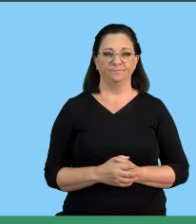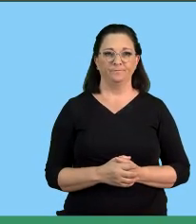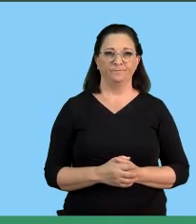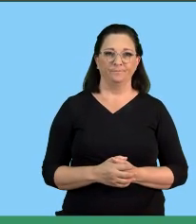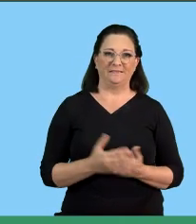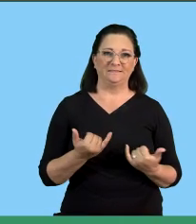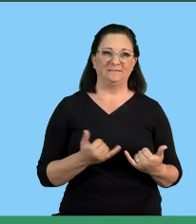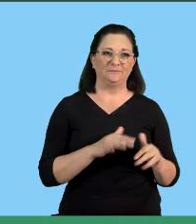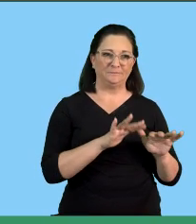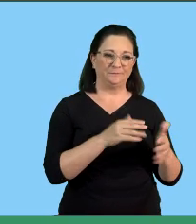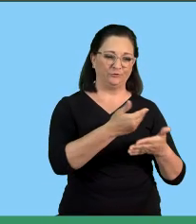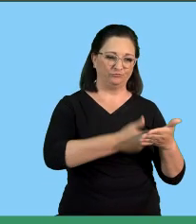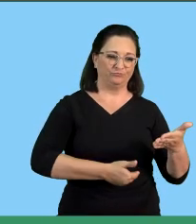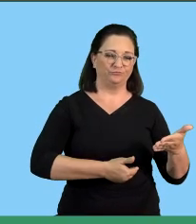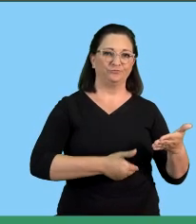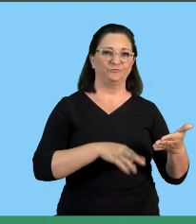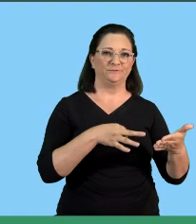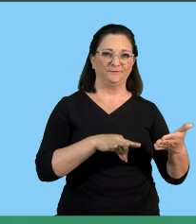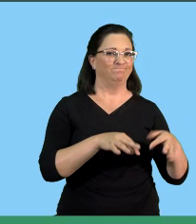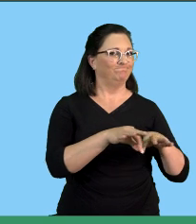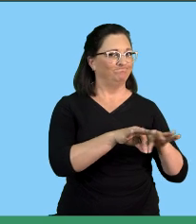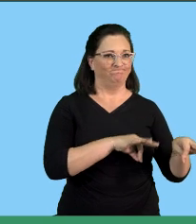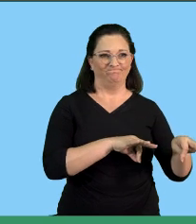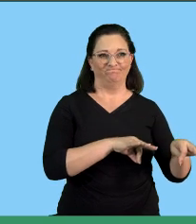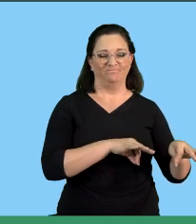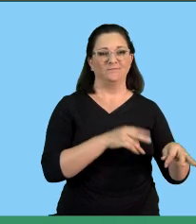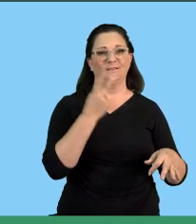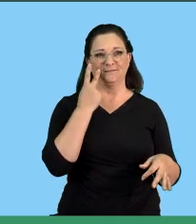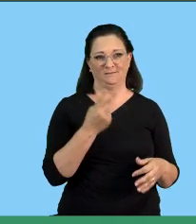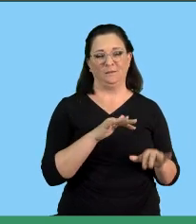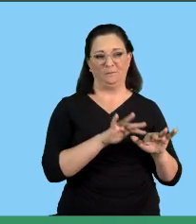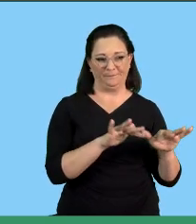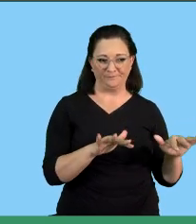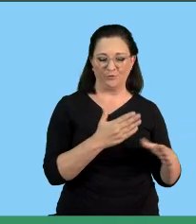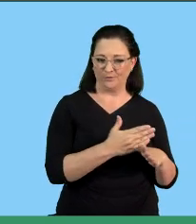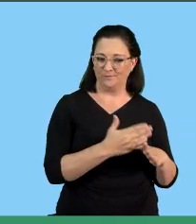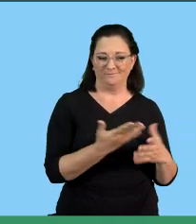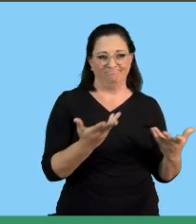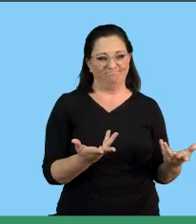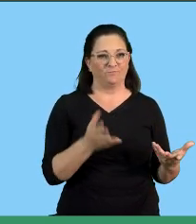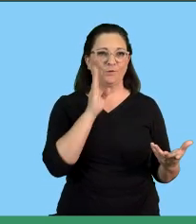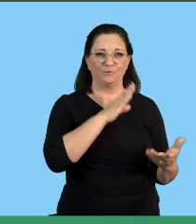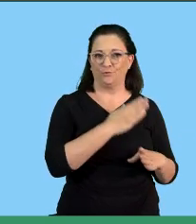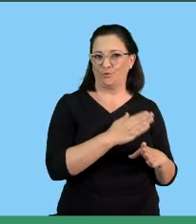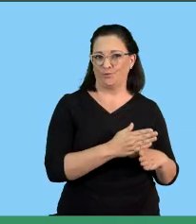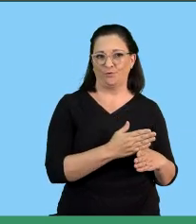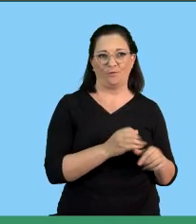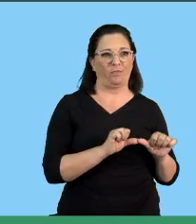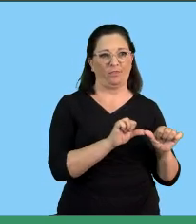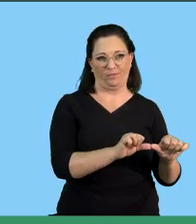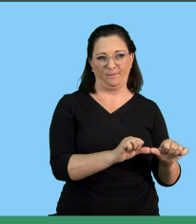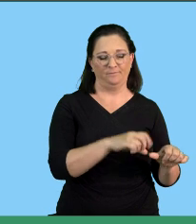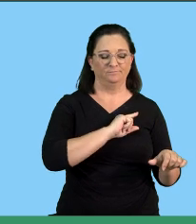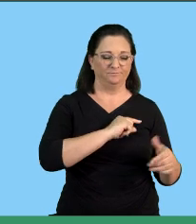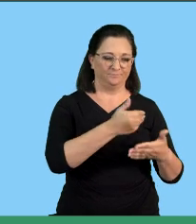Right, it speaks of retrenchment here. We can see there's a retrenchment here. The employment contract of certain employees